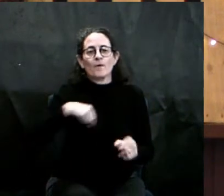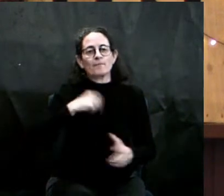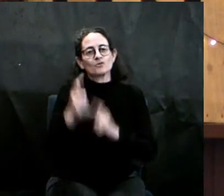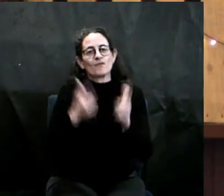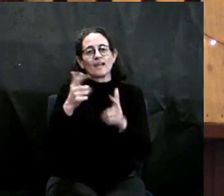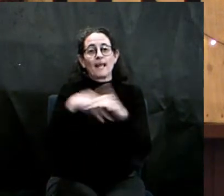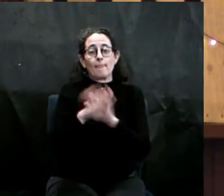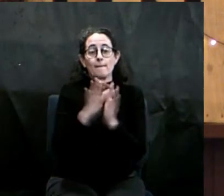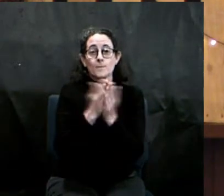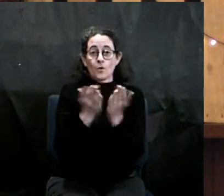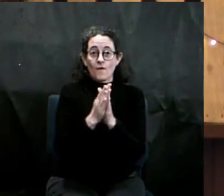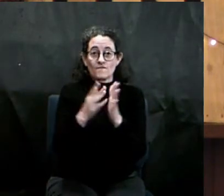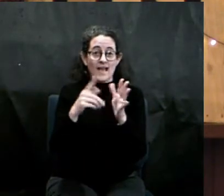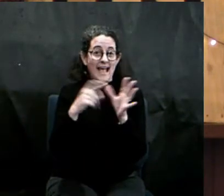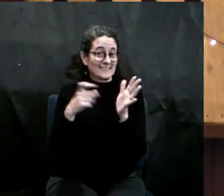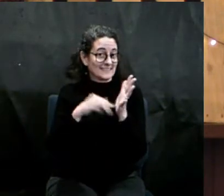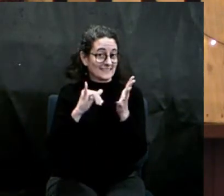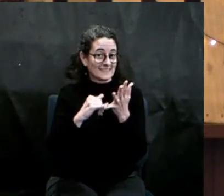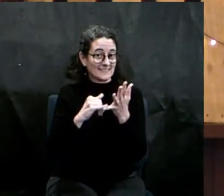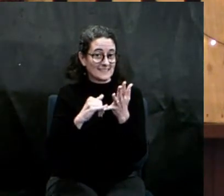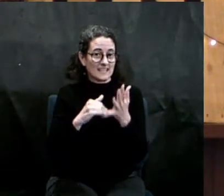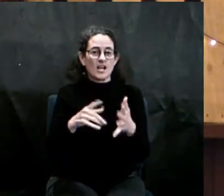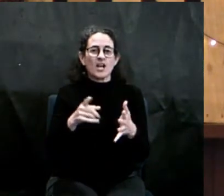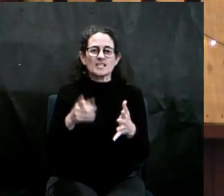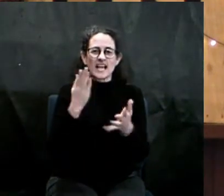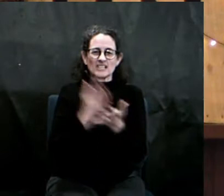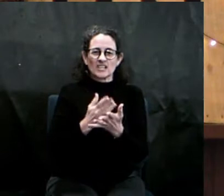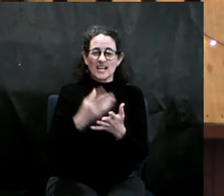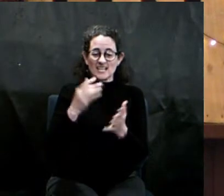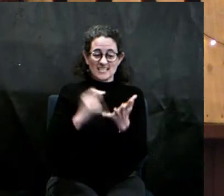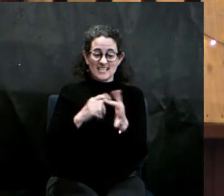been for 2 months. It's actually been closer to 12 years. This is season six.